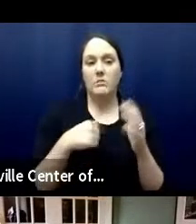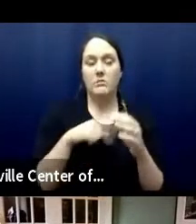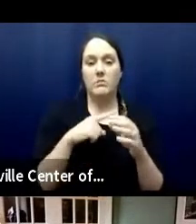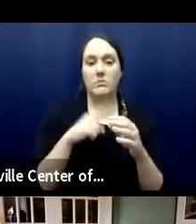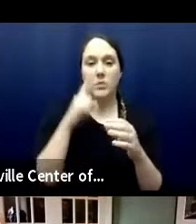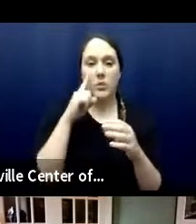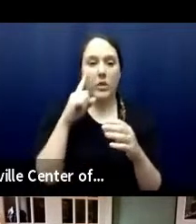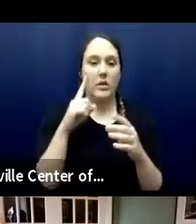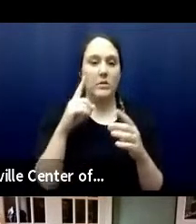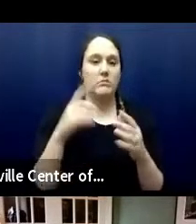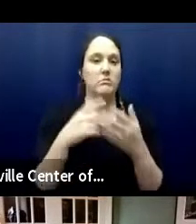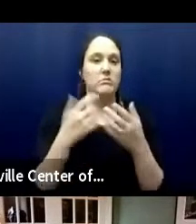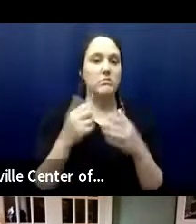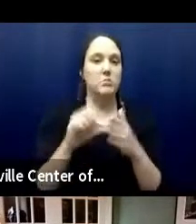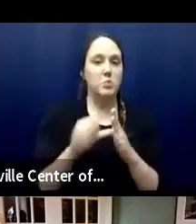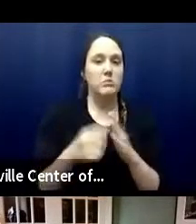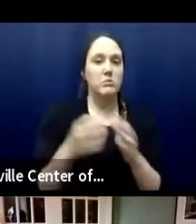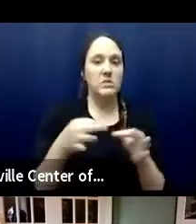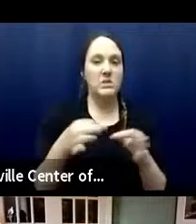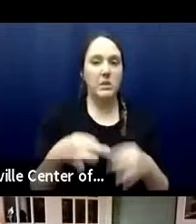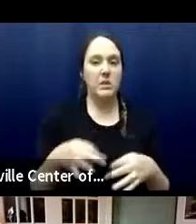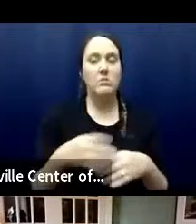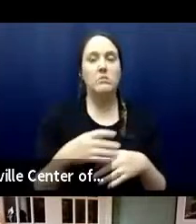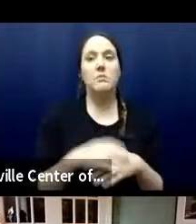referring to, is that's a very